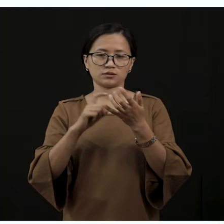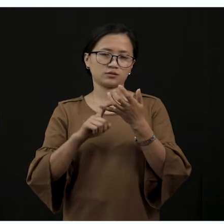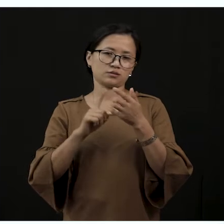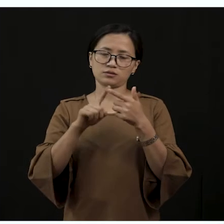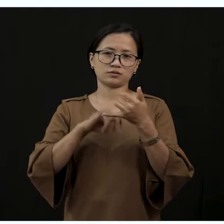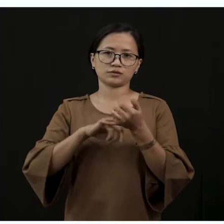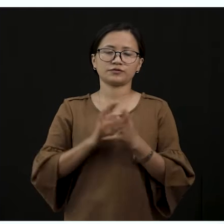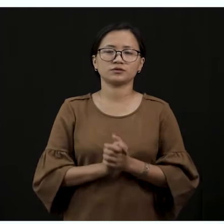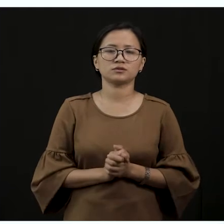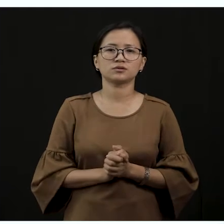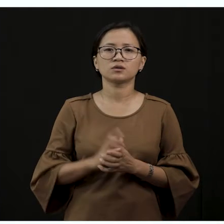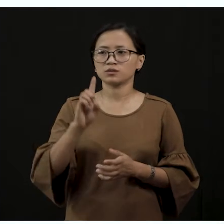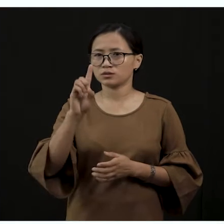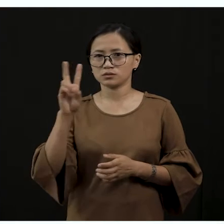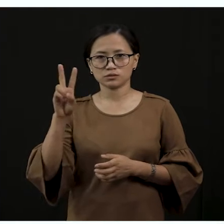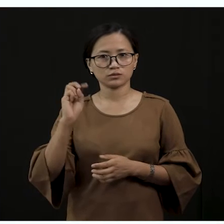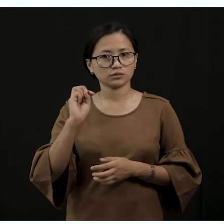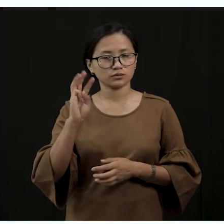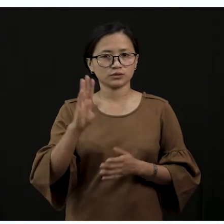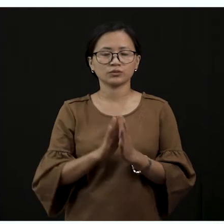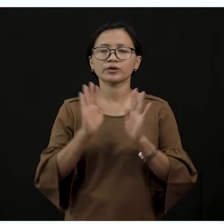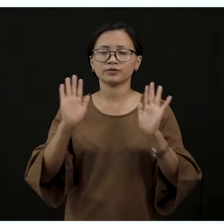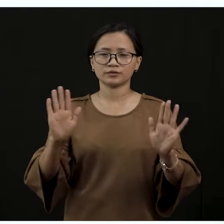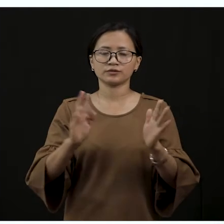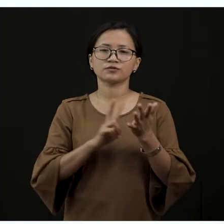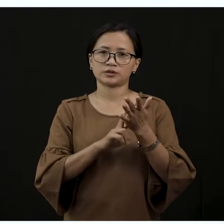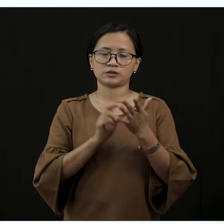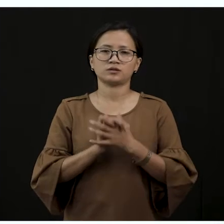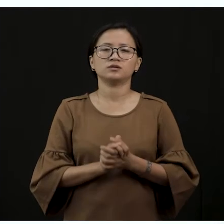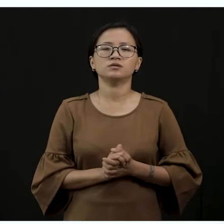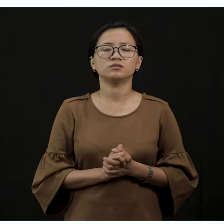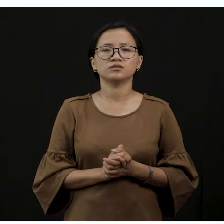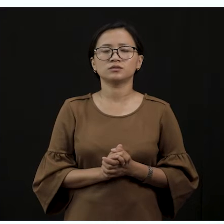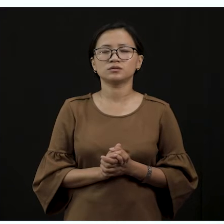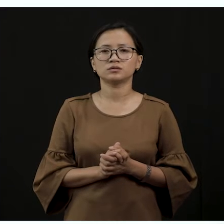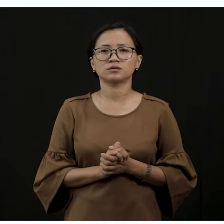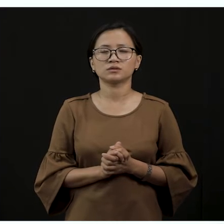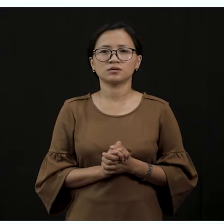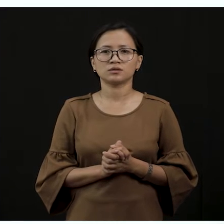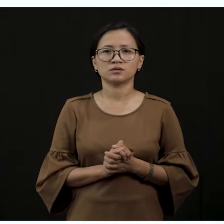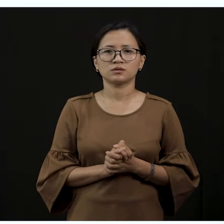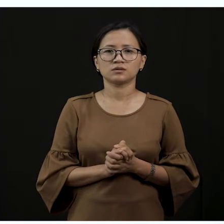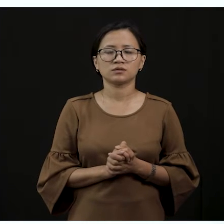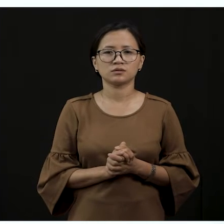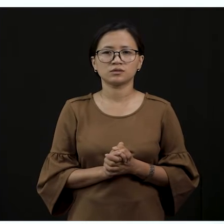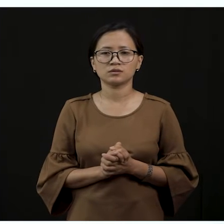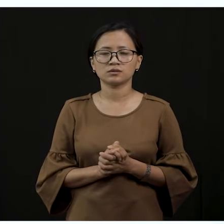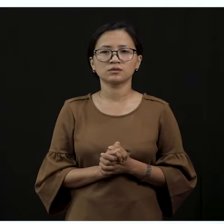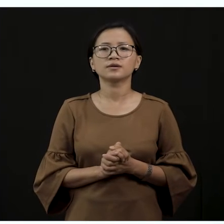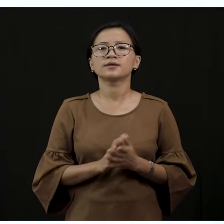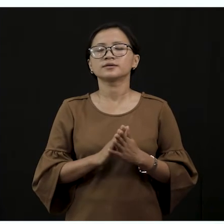1, 2, 3 vertices. 3 sides and 3 vertices. This is